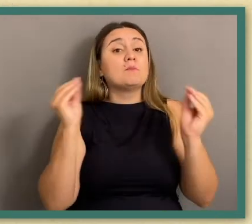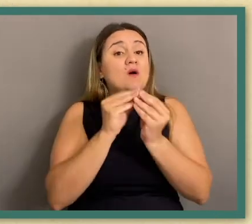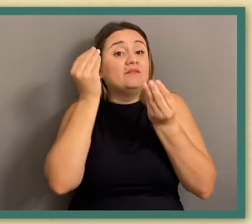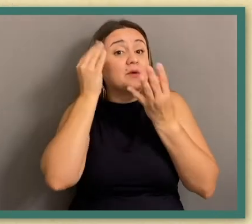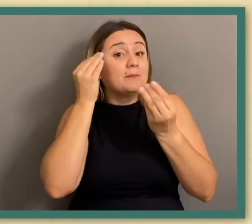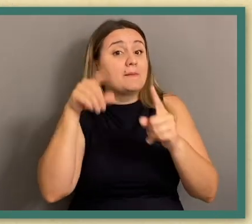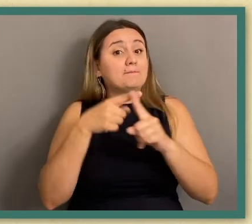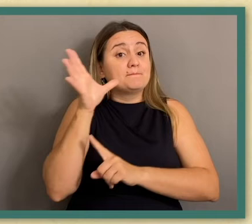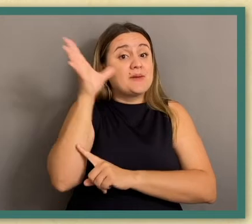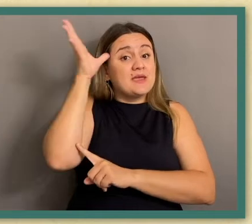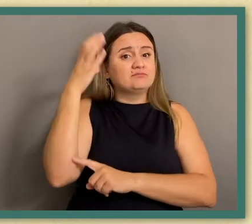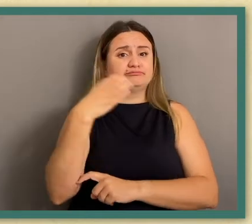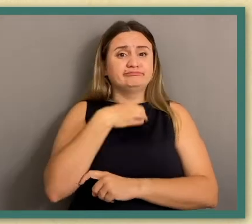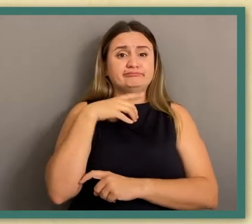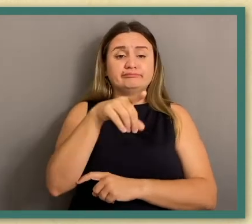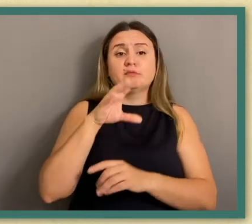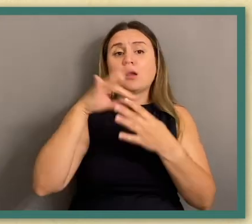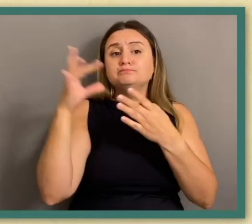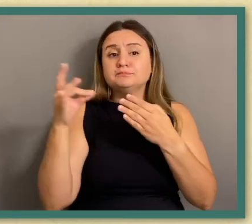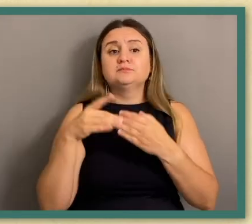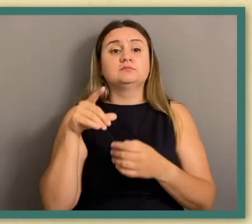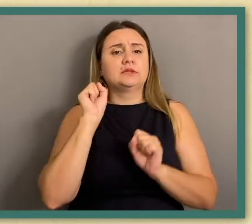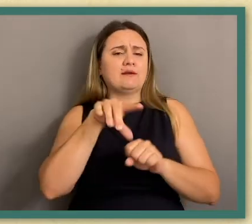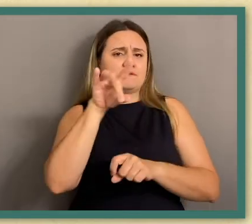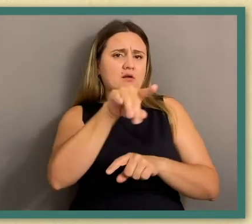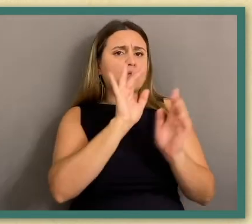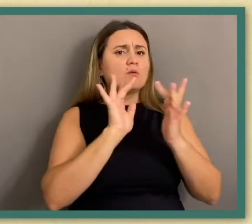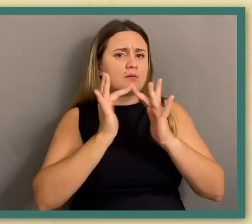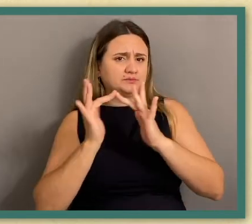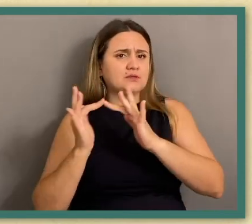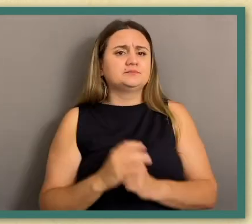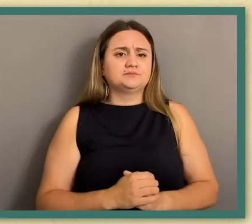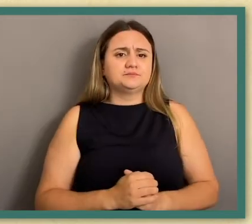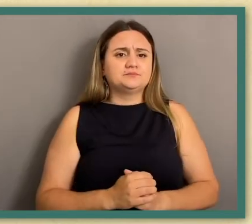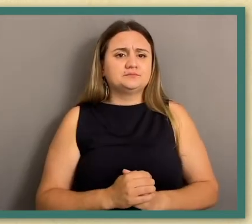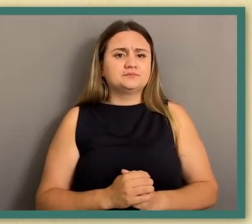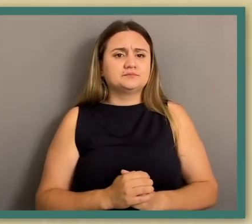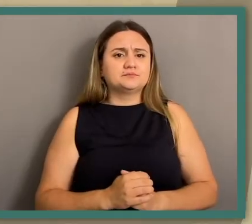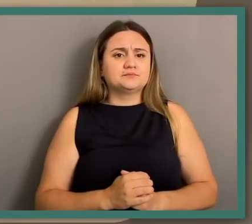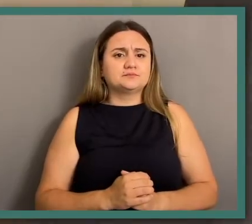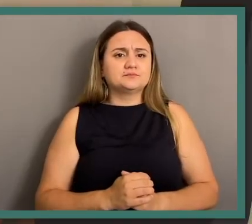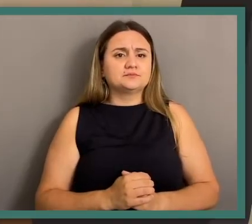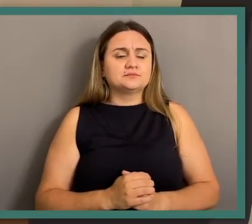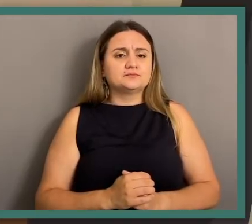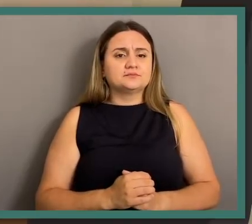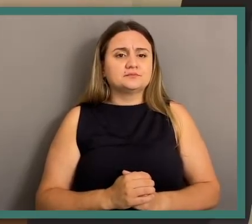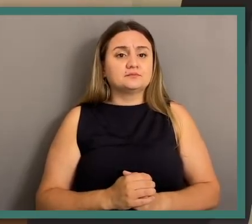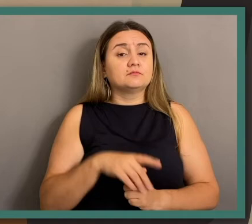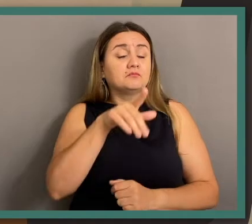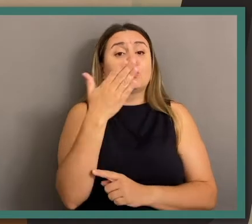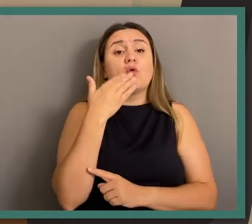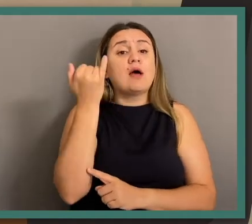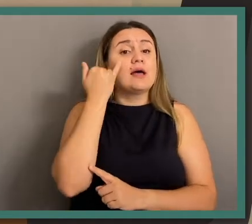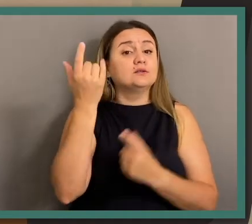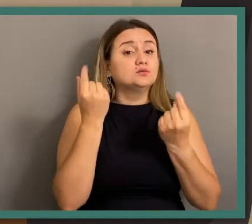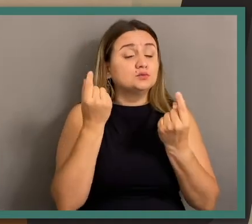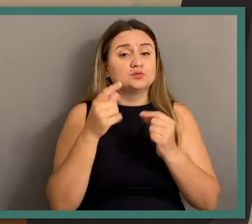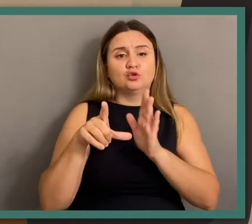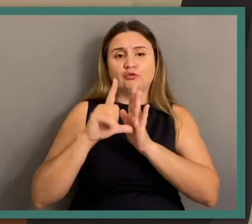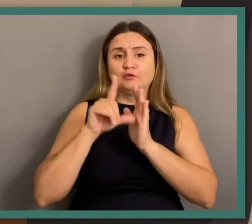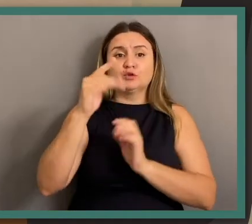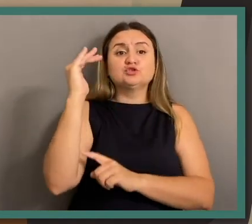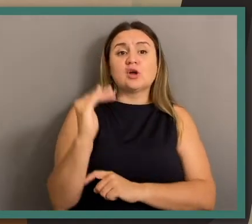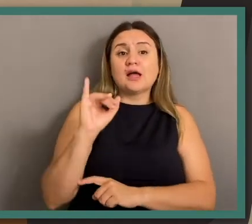dispute resolution options can be found on ACDL's website. It is a good idea to review your child's IEP